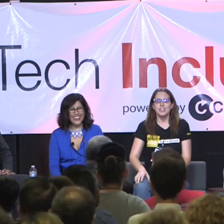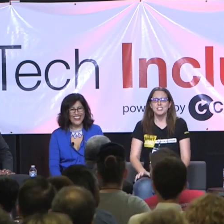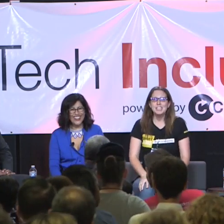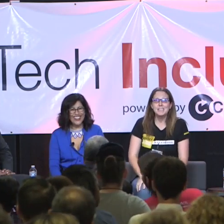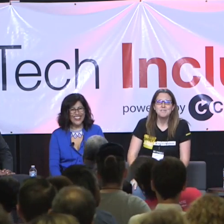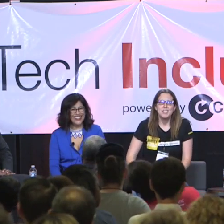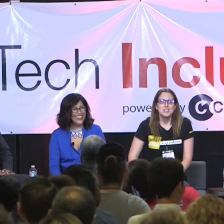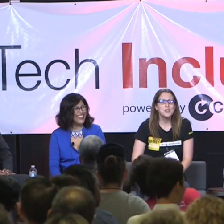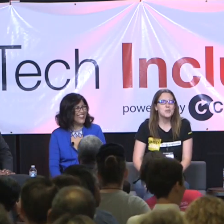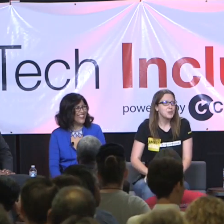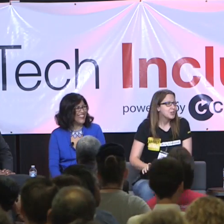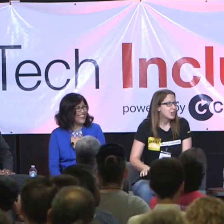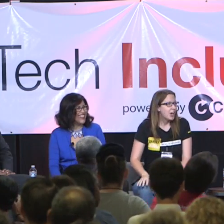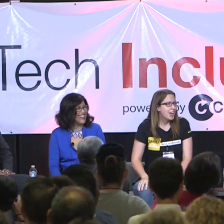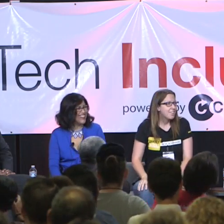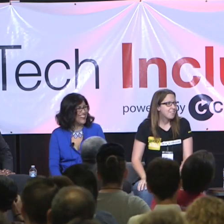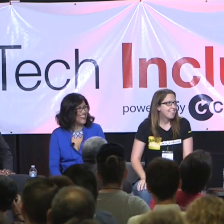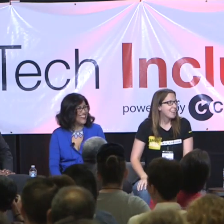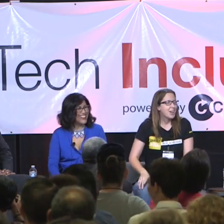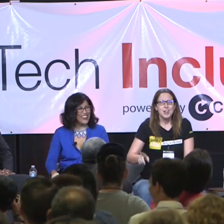Okay, all right. So,